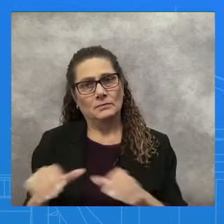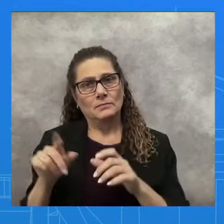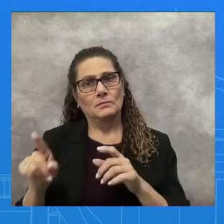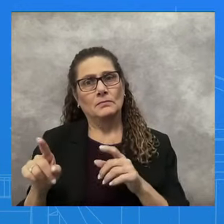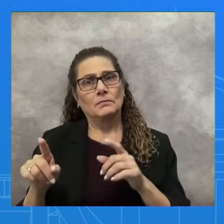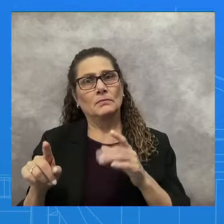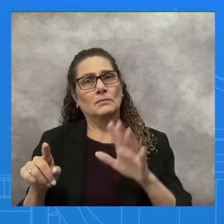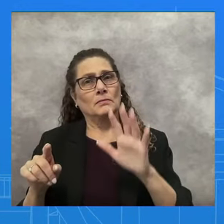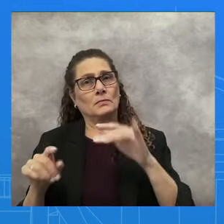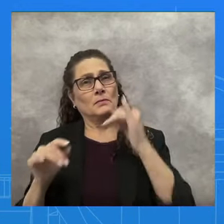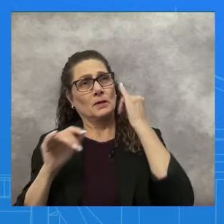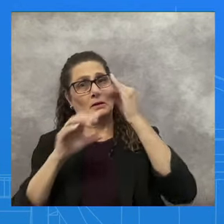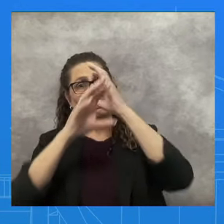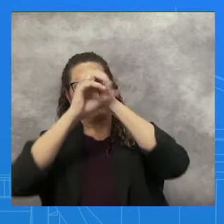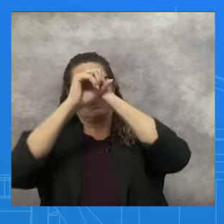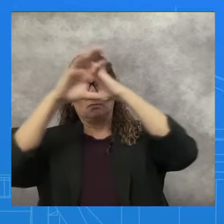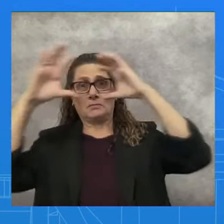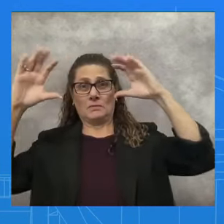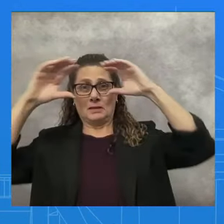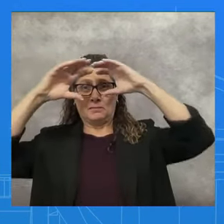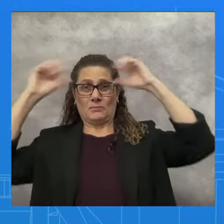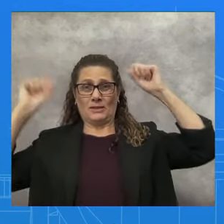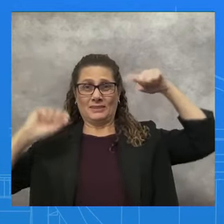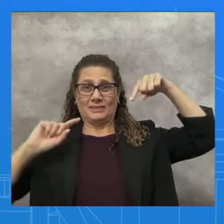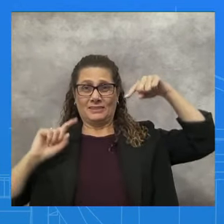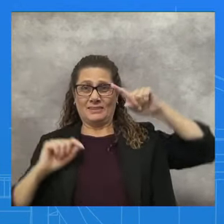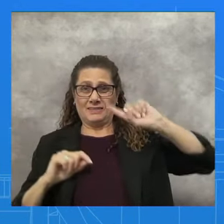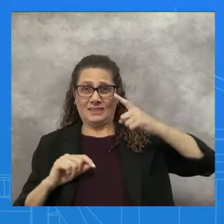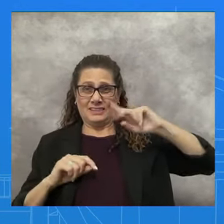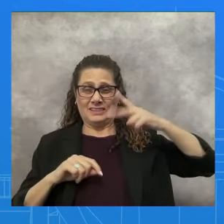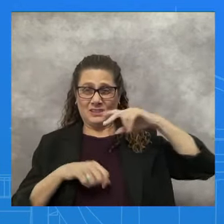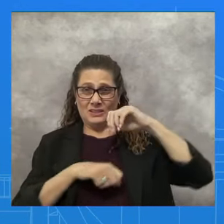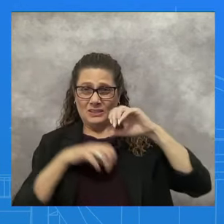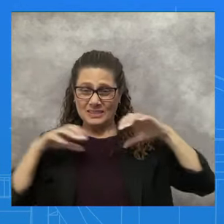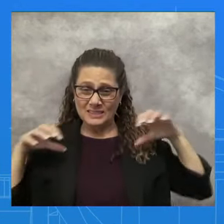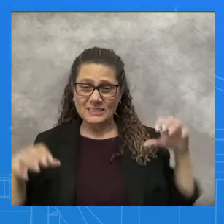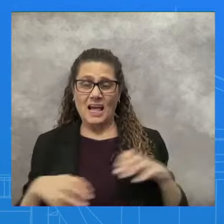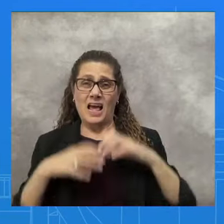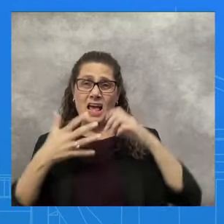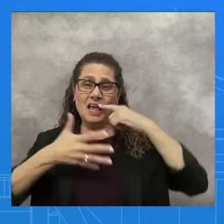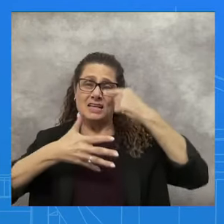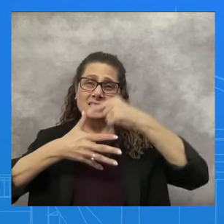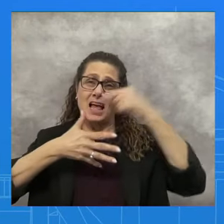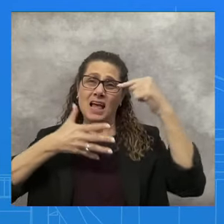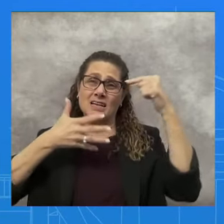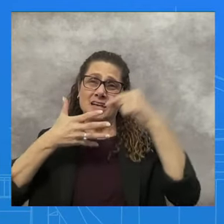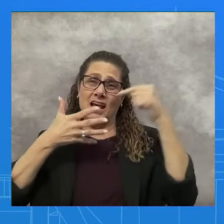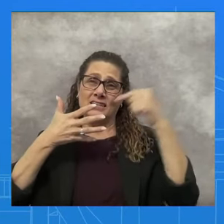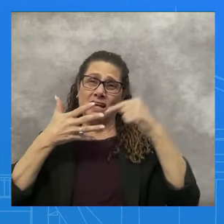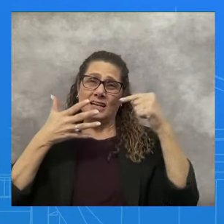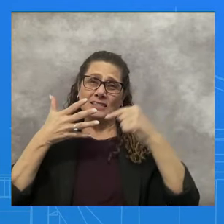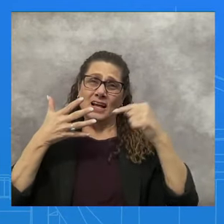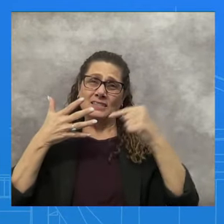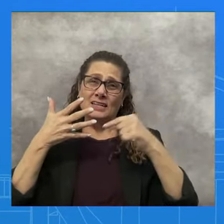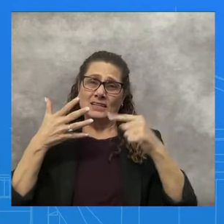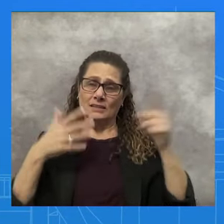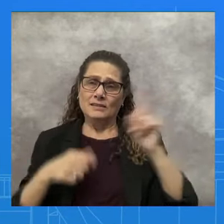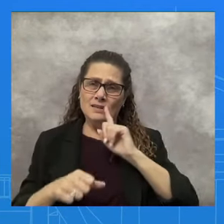more than two dozen actions? That's unheard of. But that also shows you how committed he is to trying to stop this